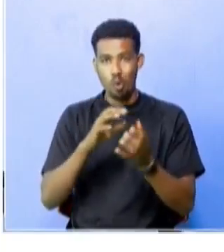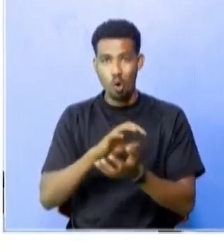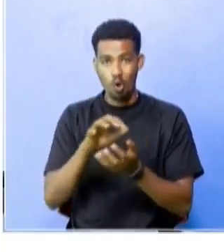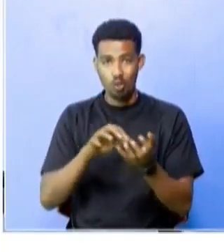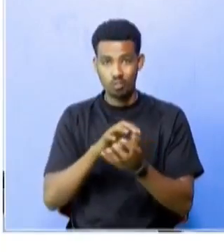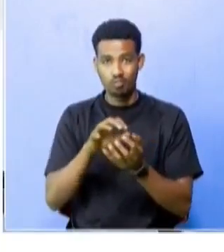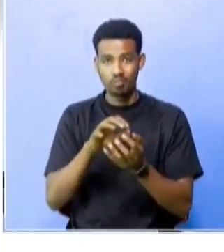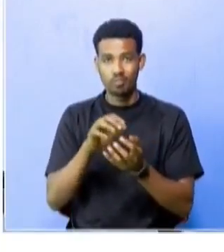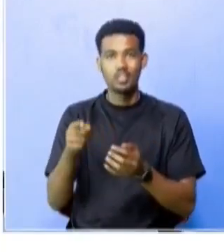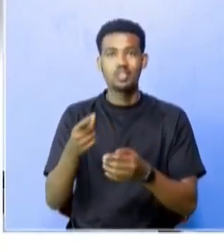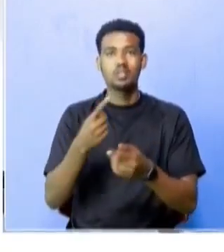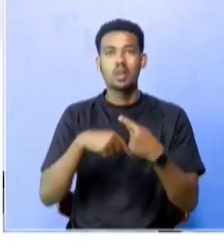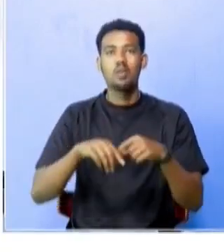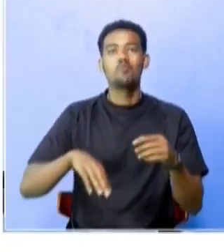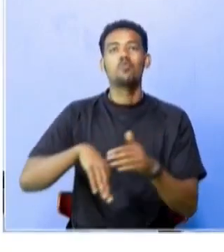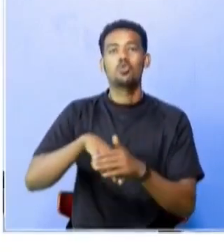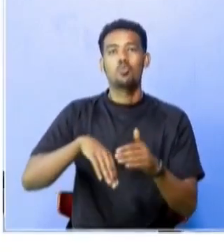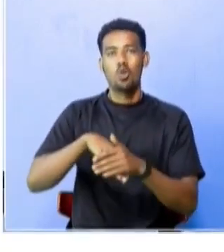become football.